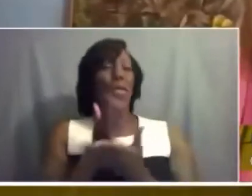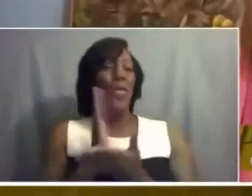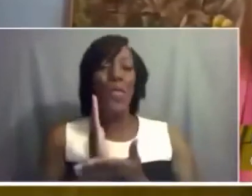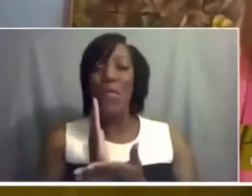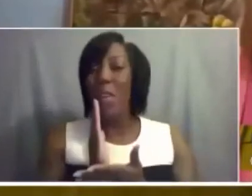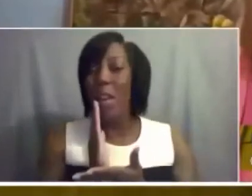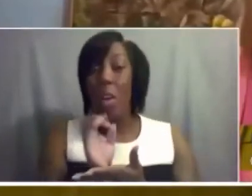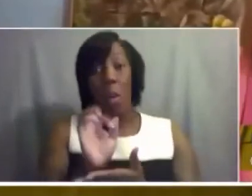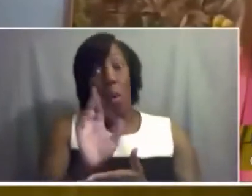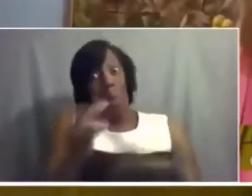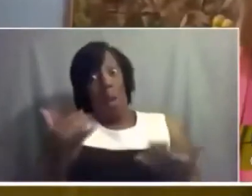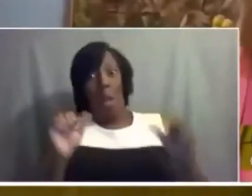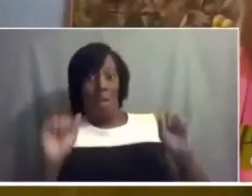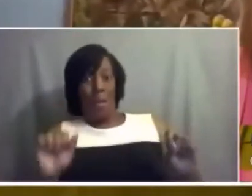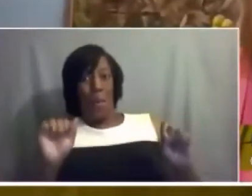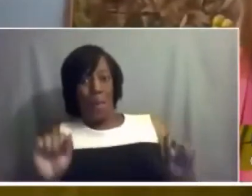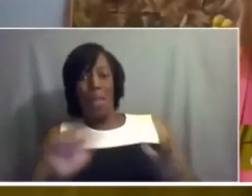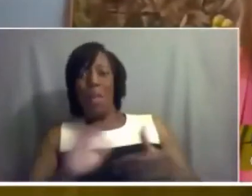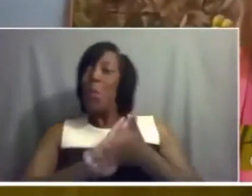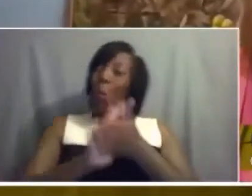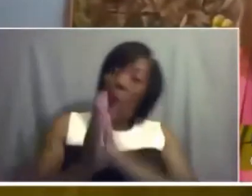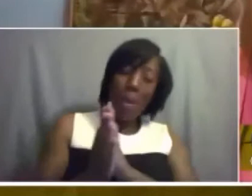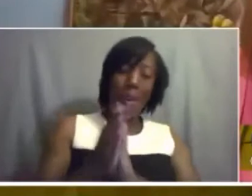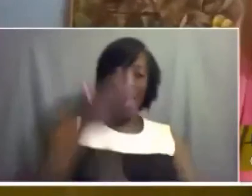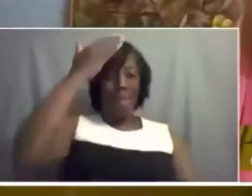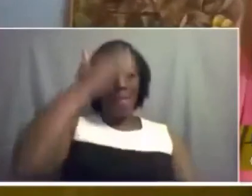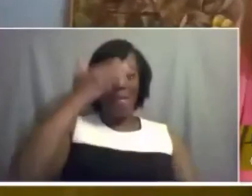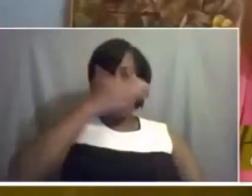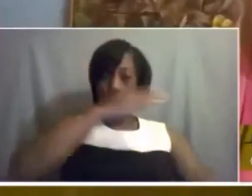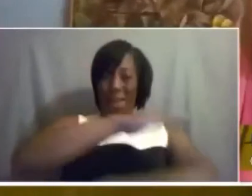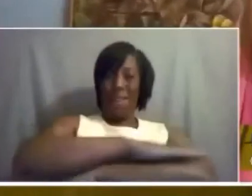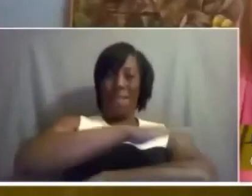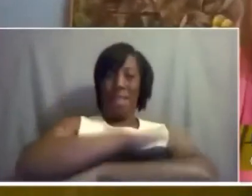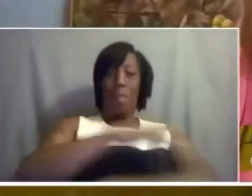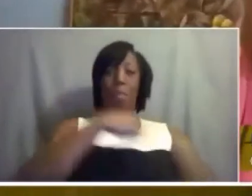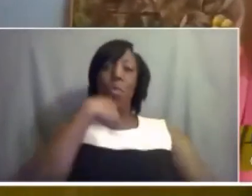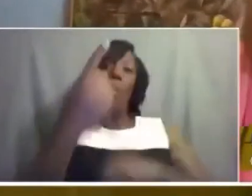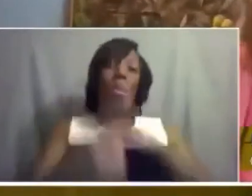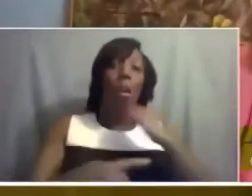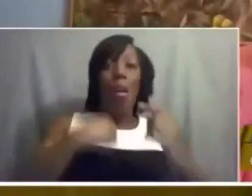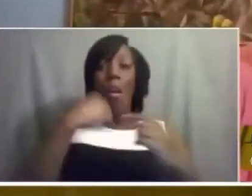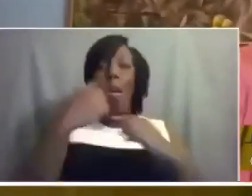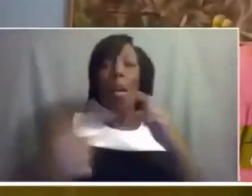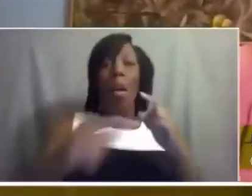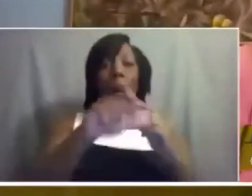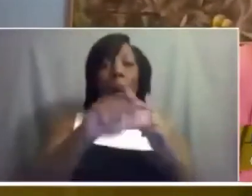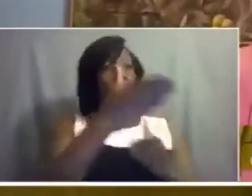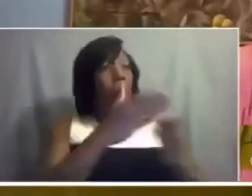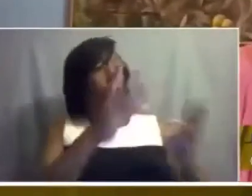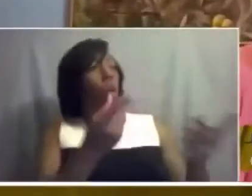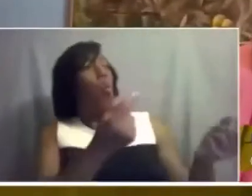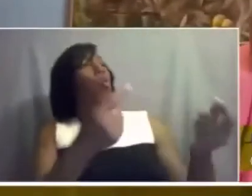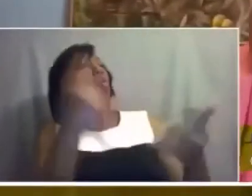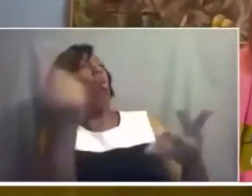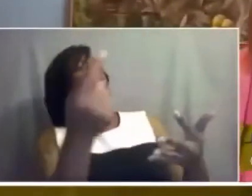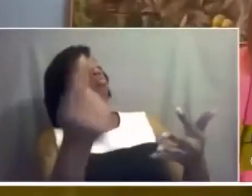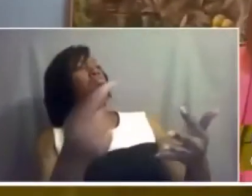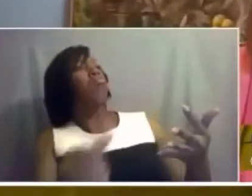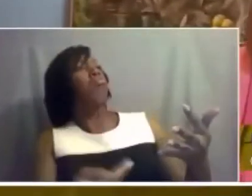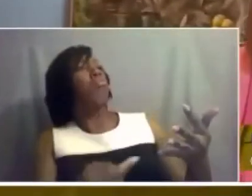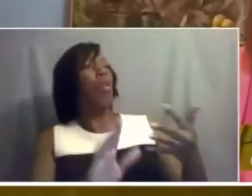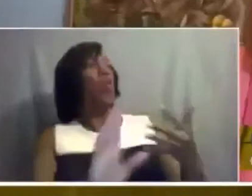the ability to be at the head of the table dictating to the rest of the world how it should conduct its